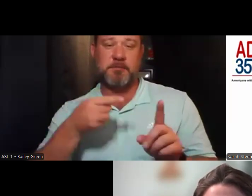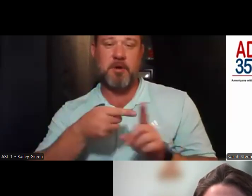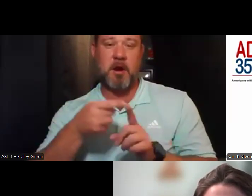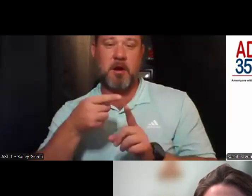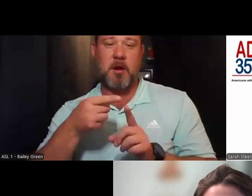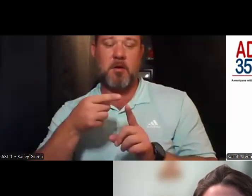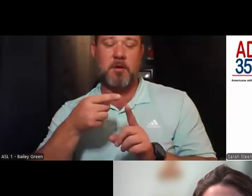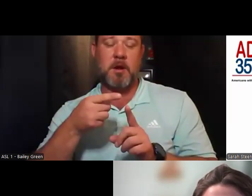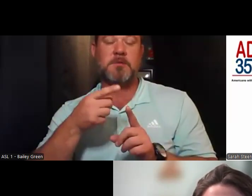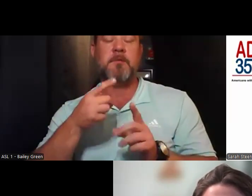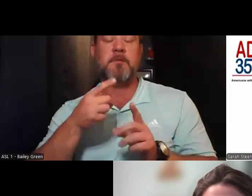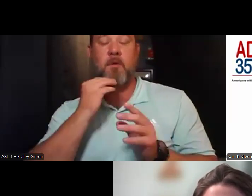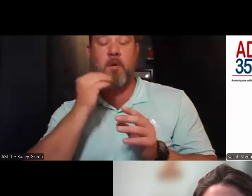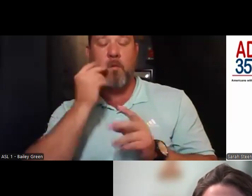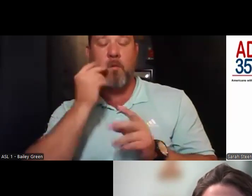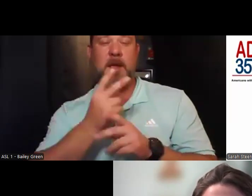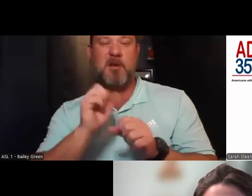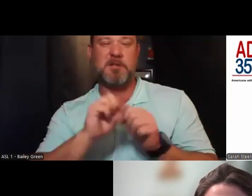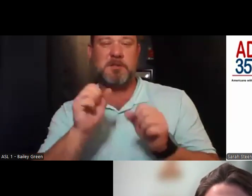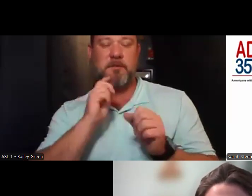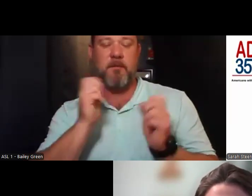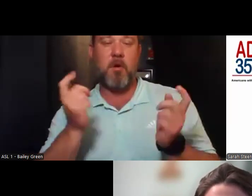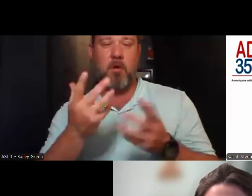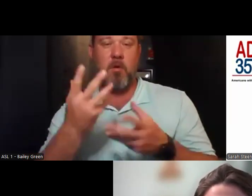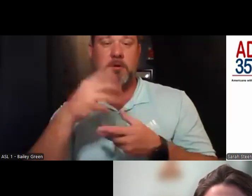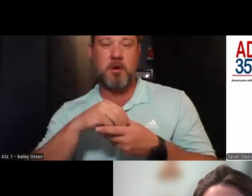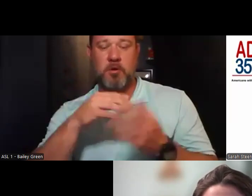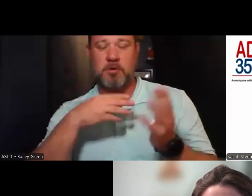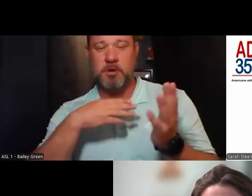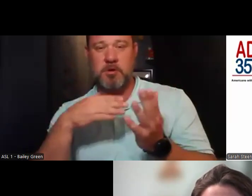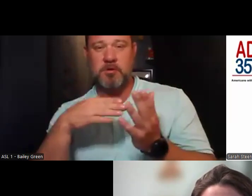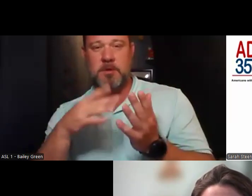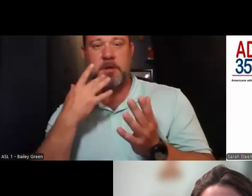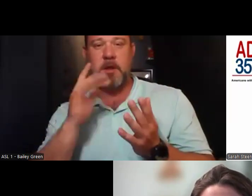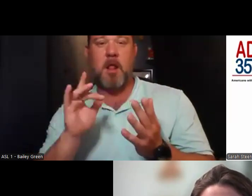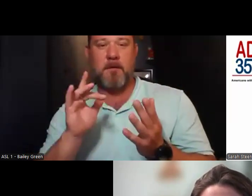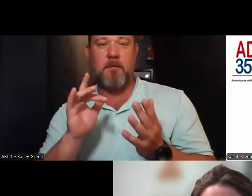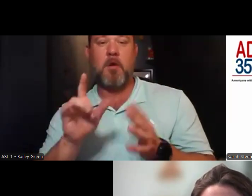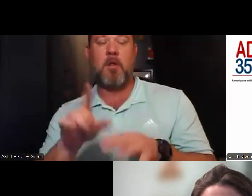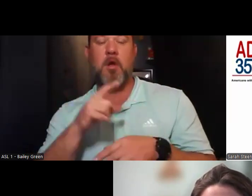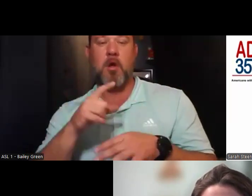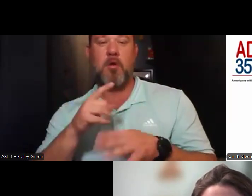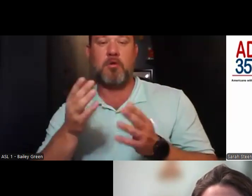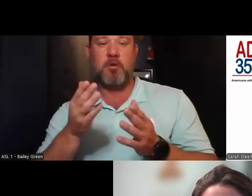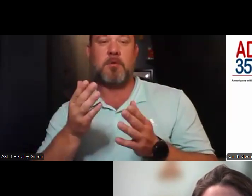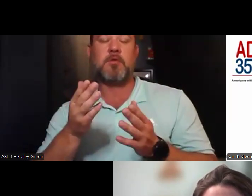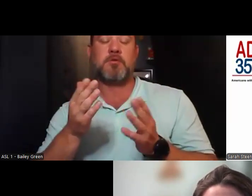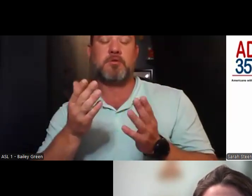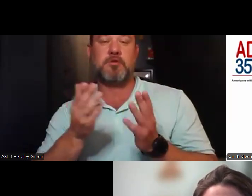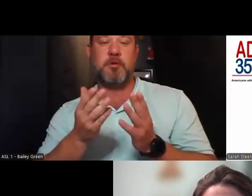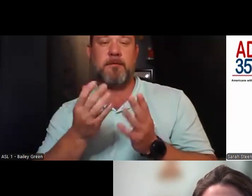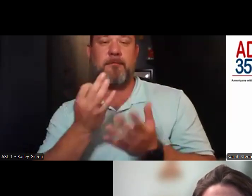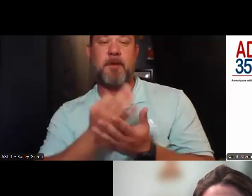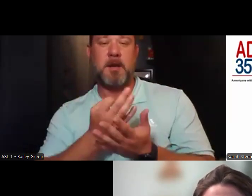of a home care system for all, which includes addressing California's long-term services and supports